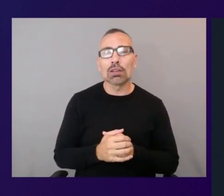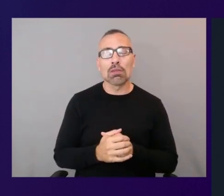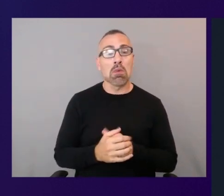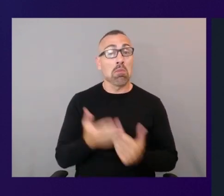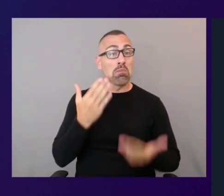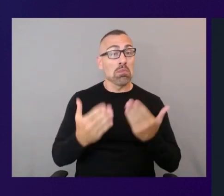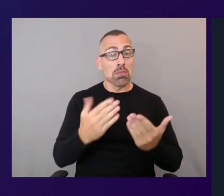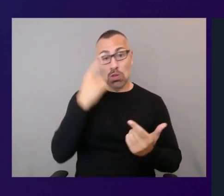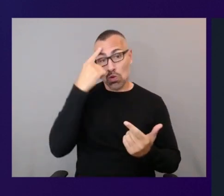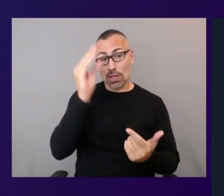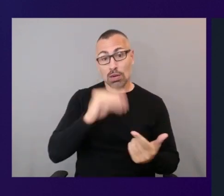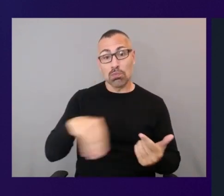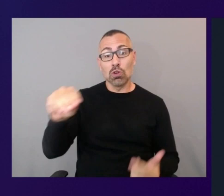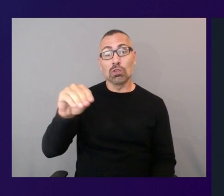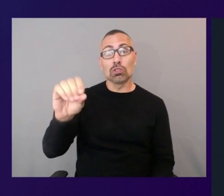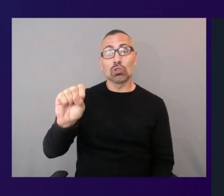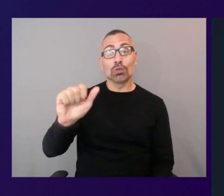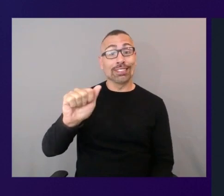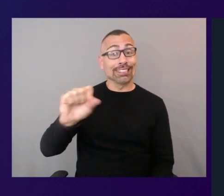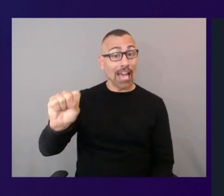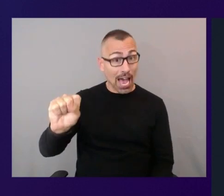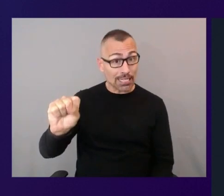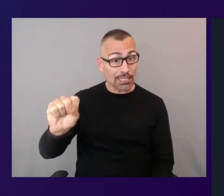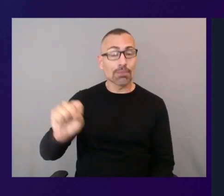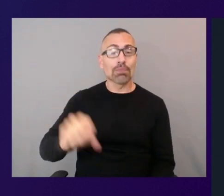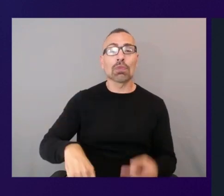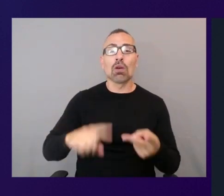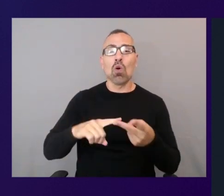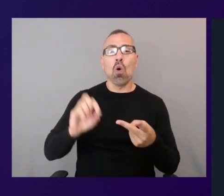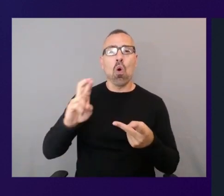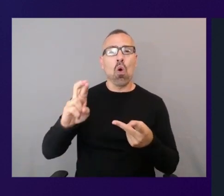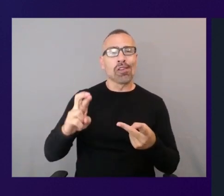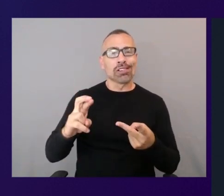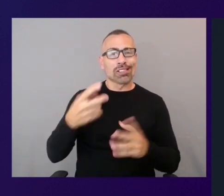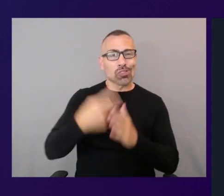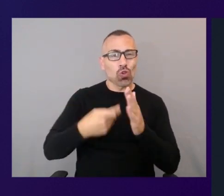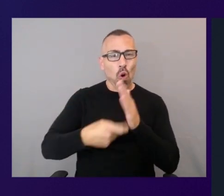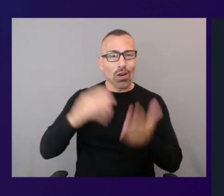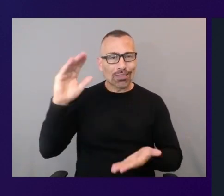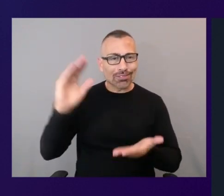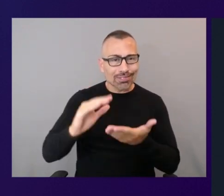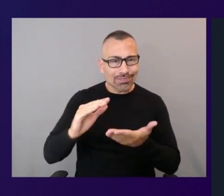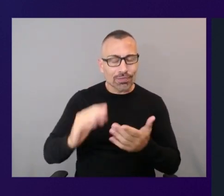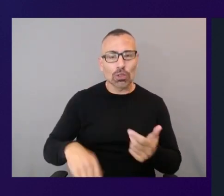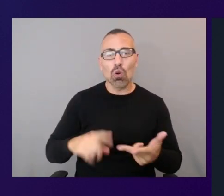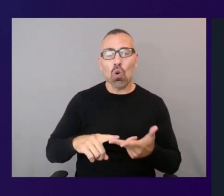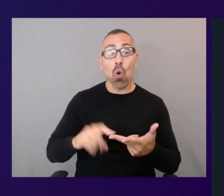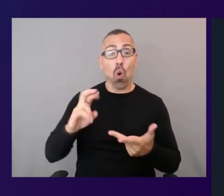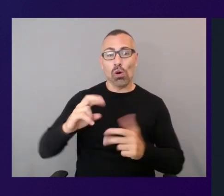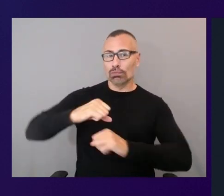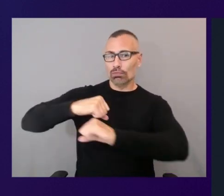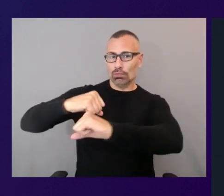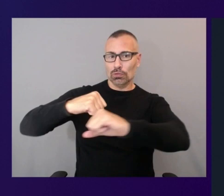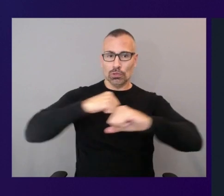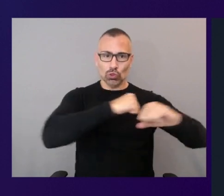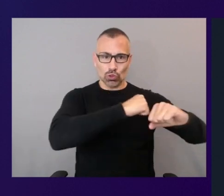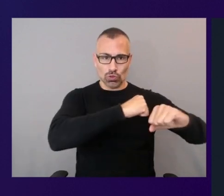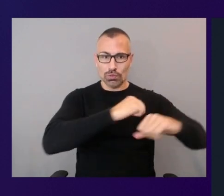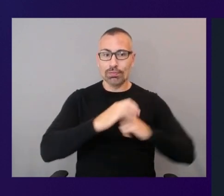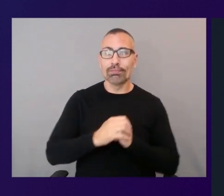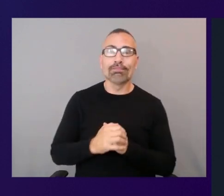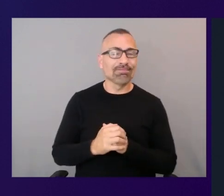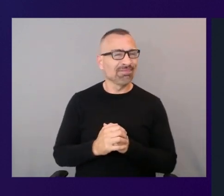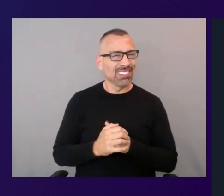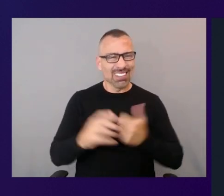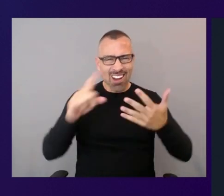to SaaS, or whether you're thinking about how to cut costs, whether you're thinking about security, all of these things encompass a